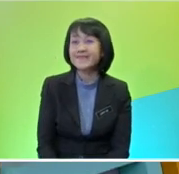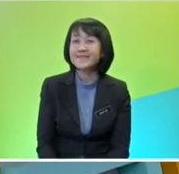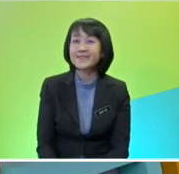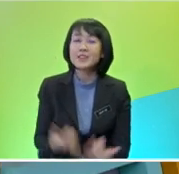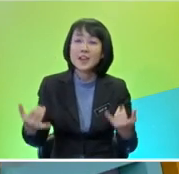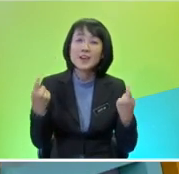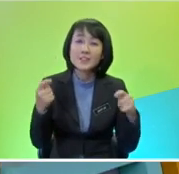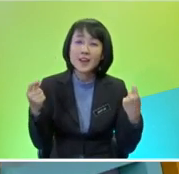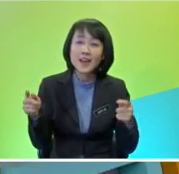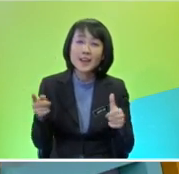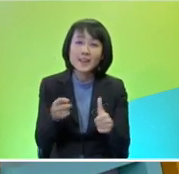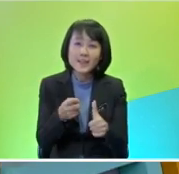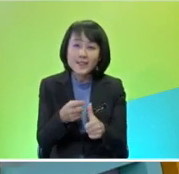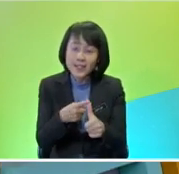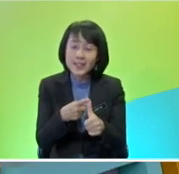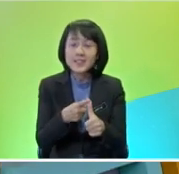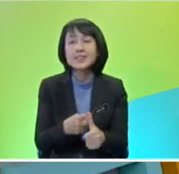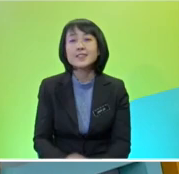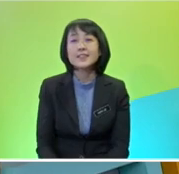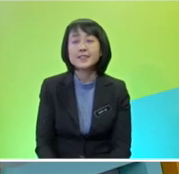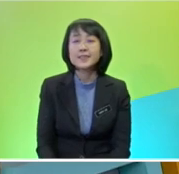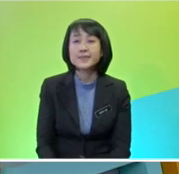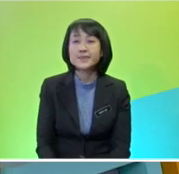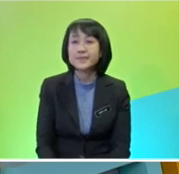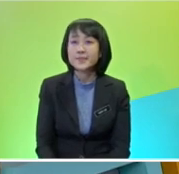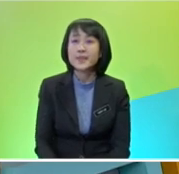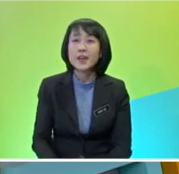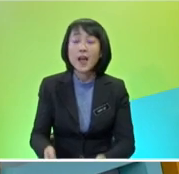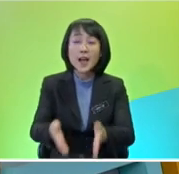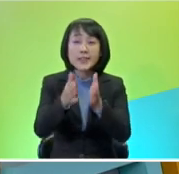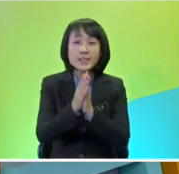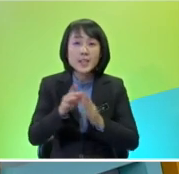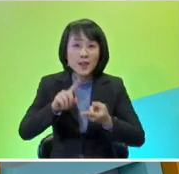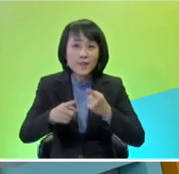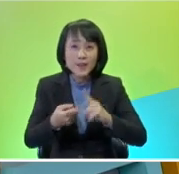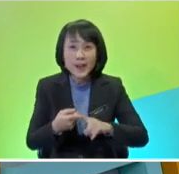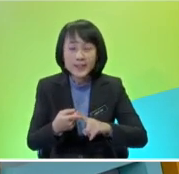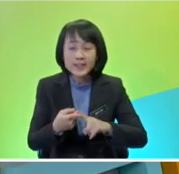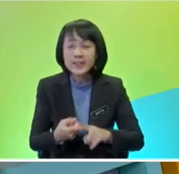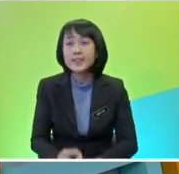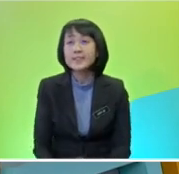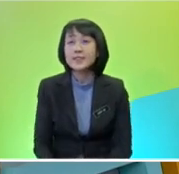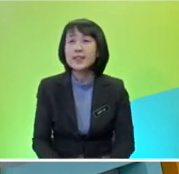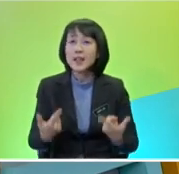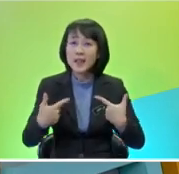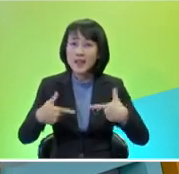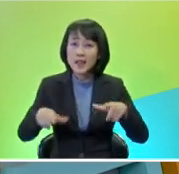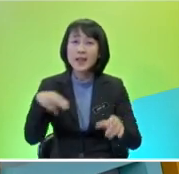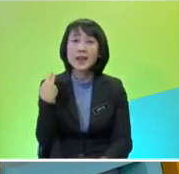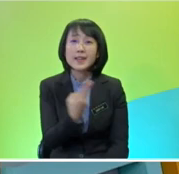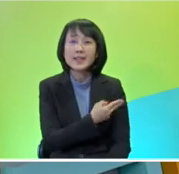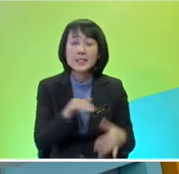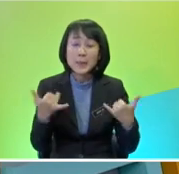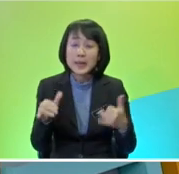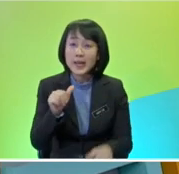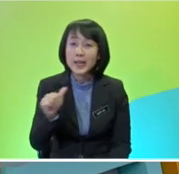try, first identify the activity, you ask your friends first, let's play a guitar. And then you can respond, it's up to you,